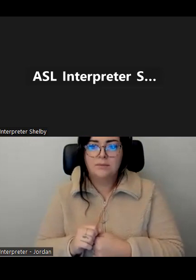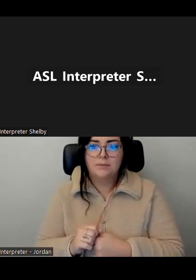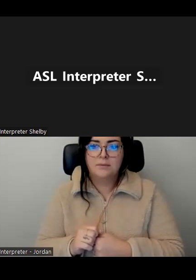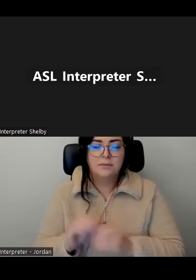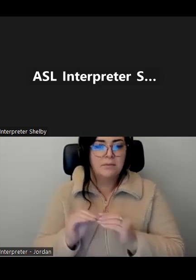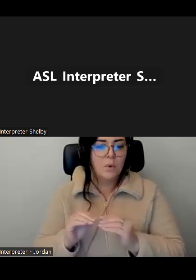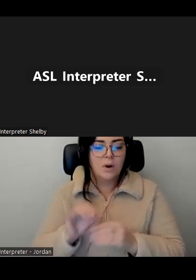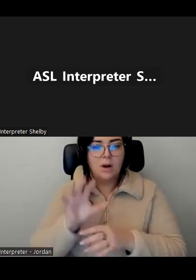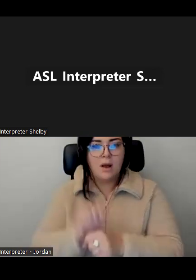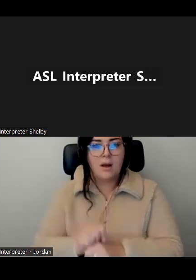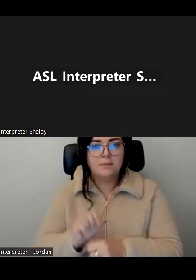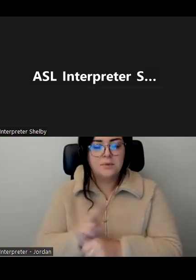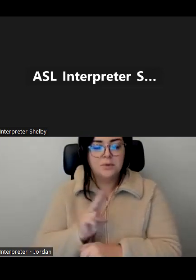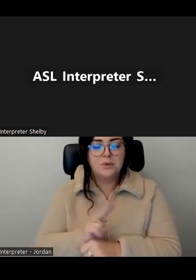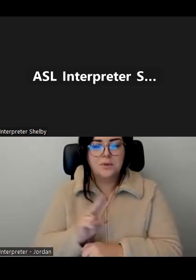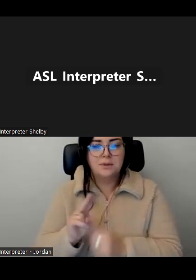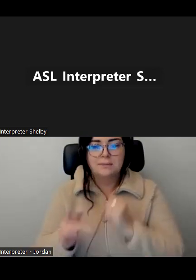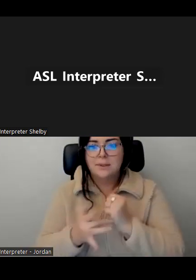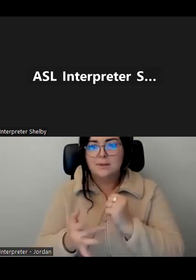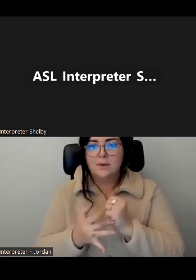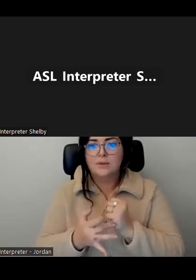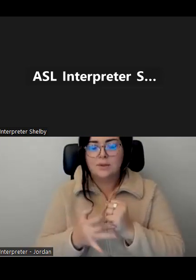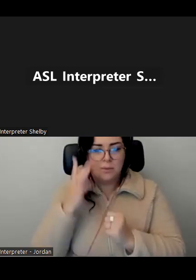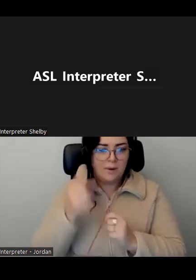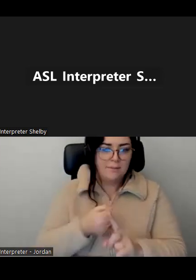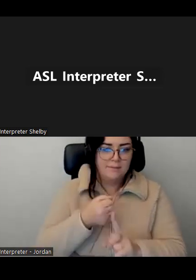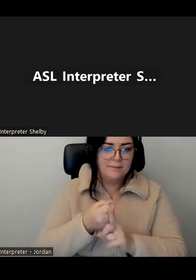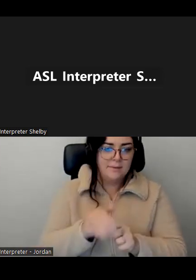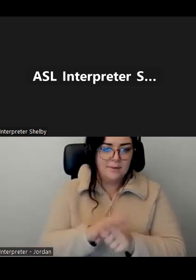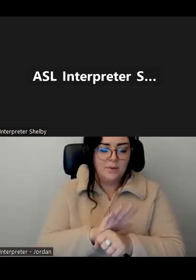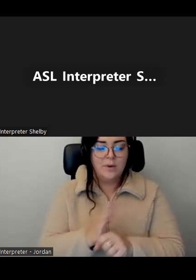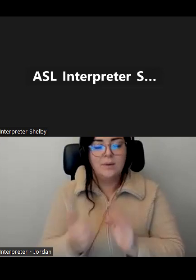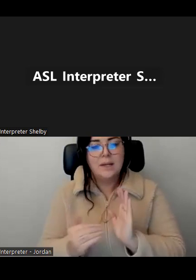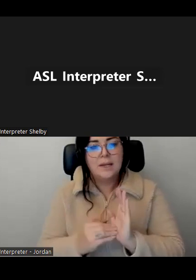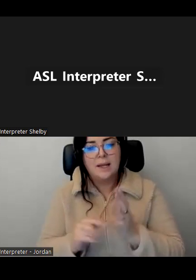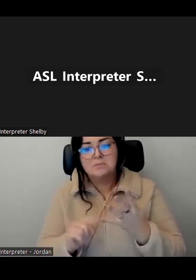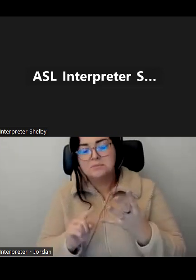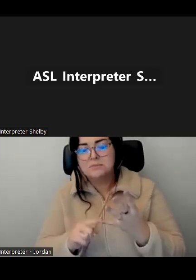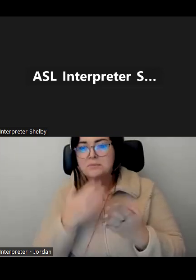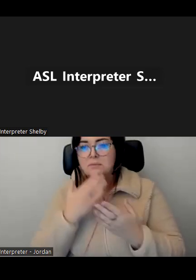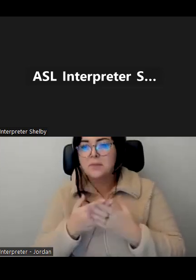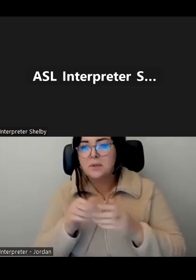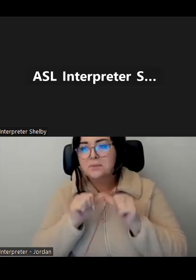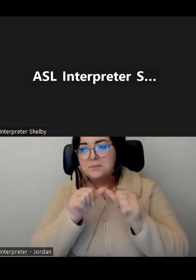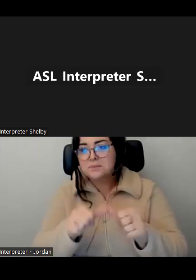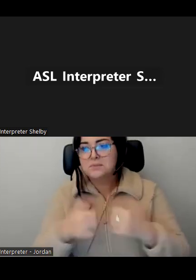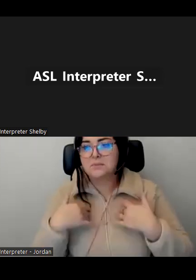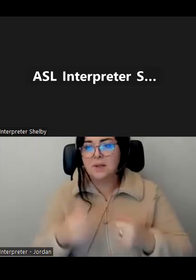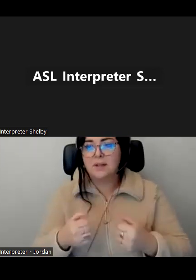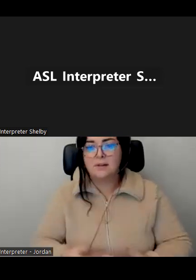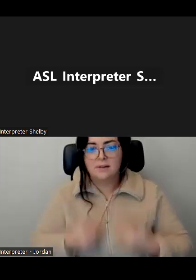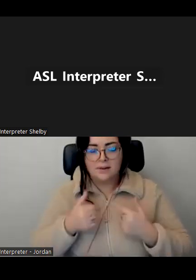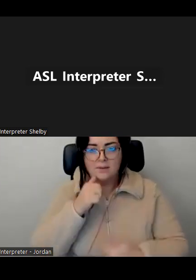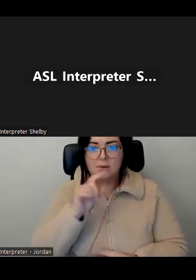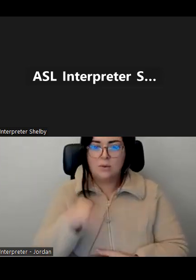to using that, especially since the pandemic. But these things can really help us to, live longer, healthier lives, not just physically,